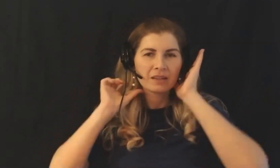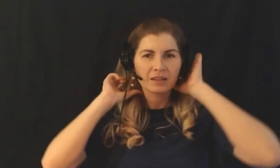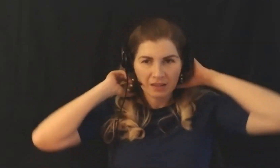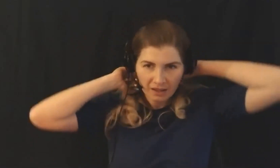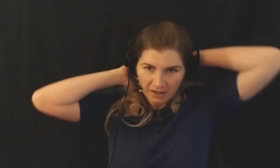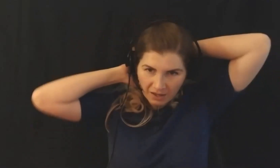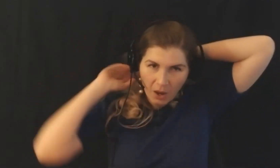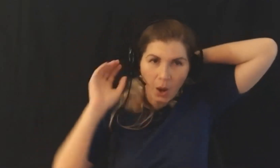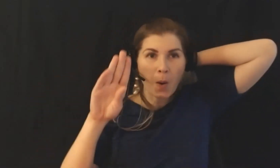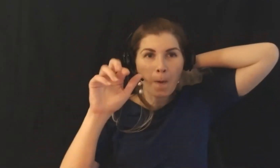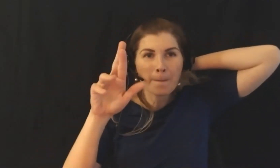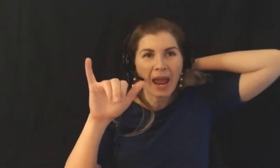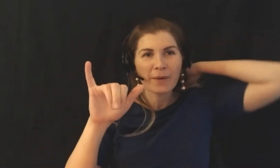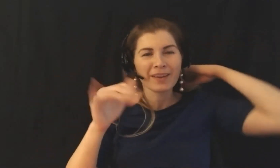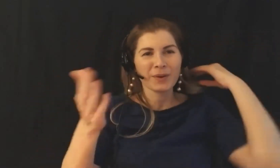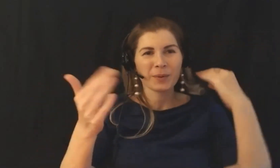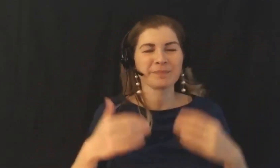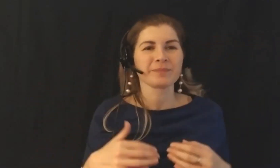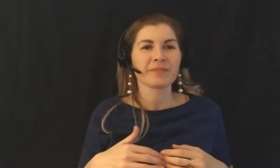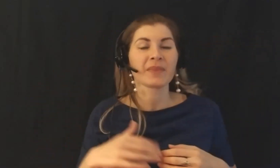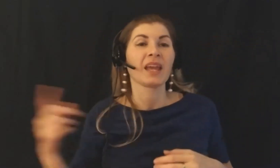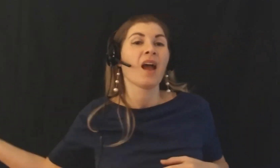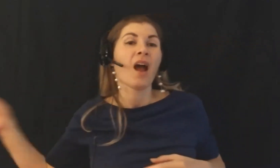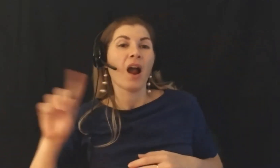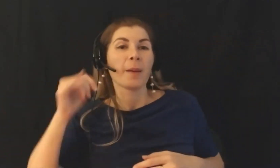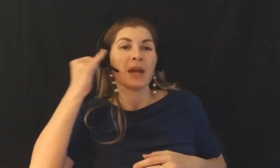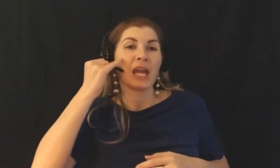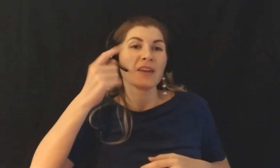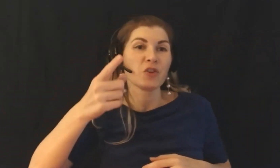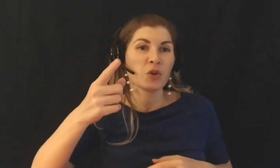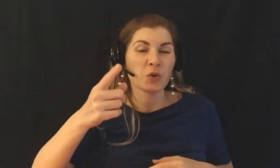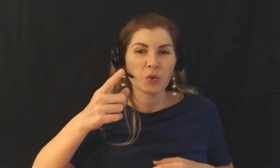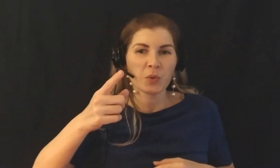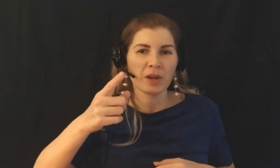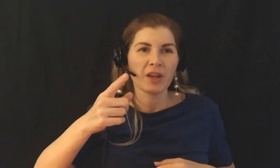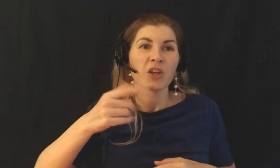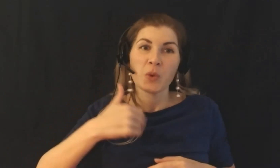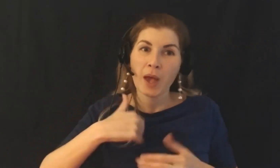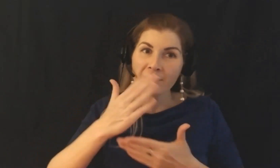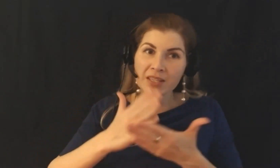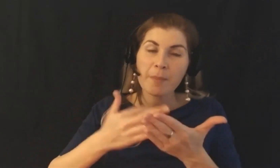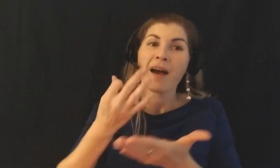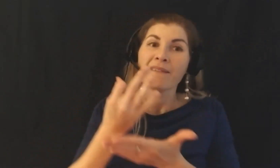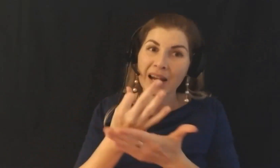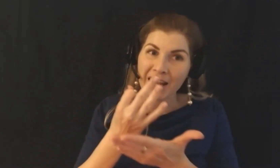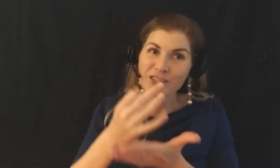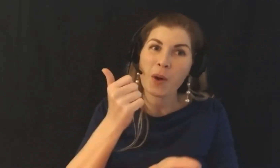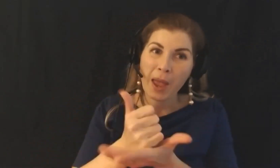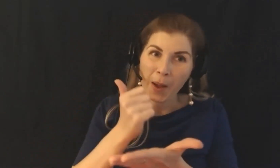Barry, go ahead, Barry. Enter the room if you have managed to get some form of financial assistance through all